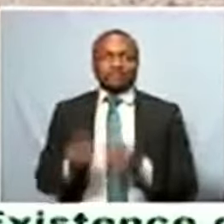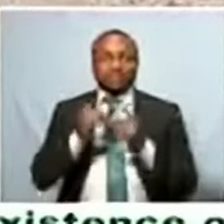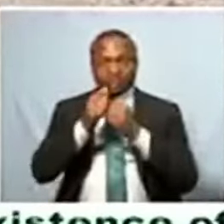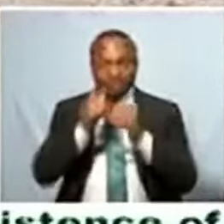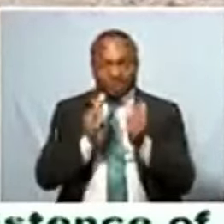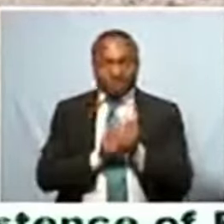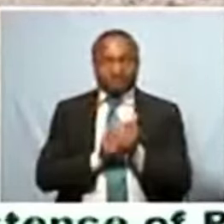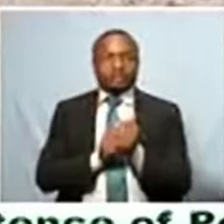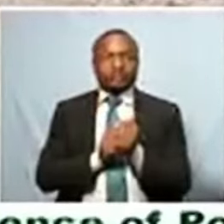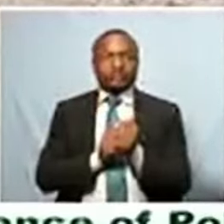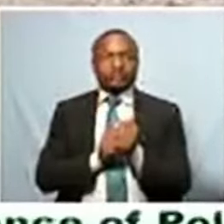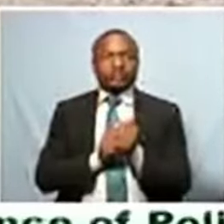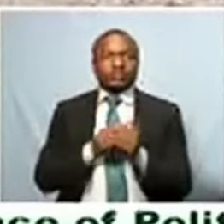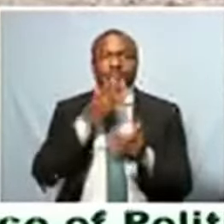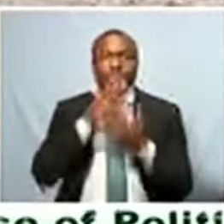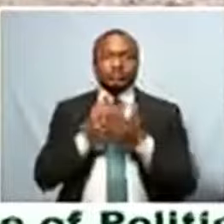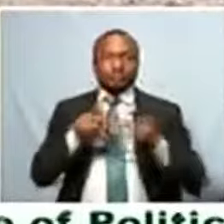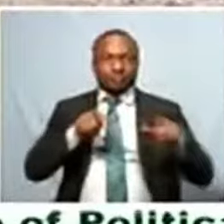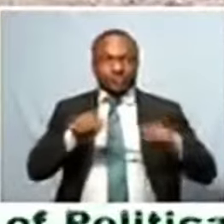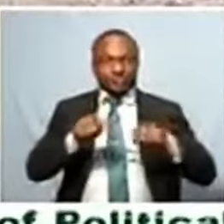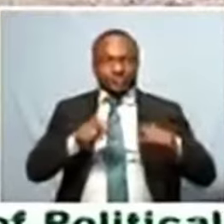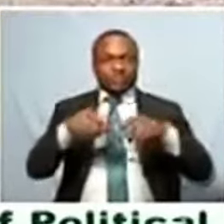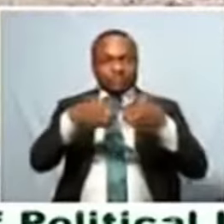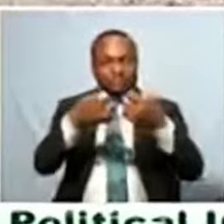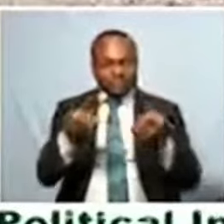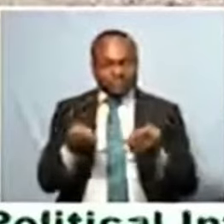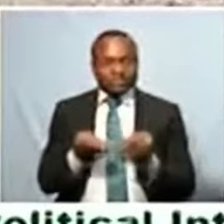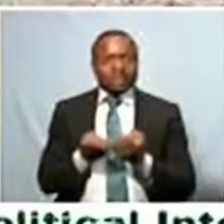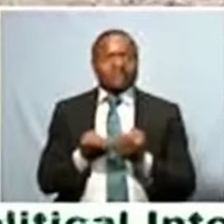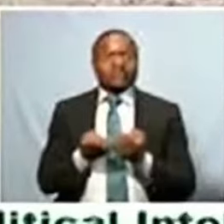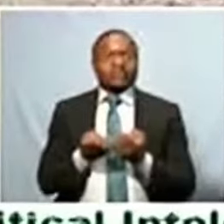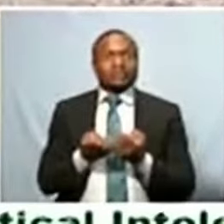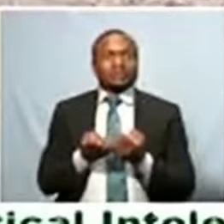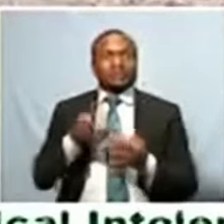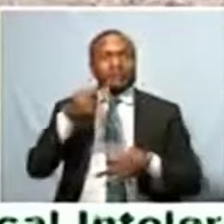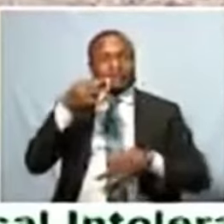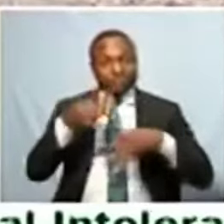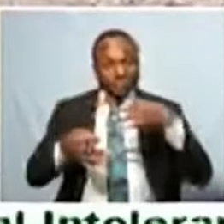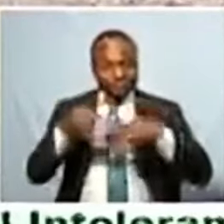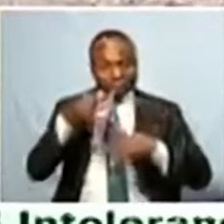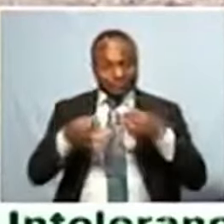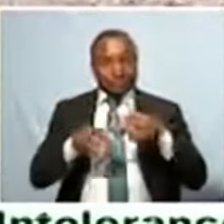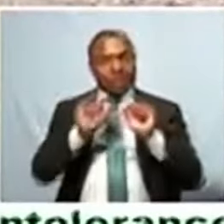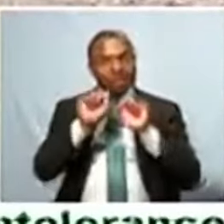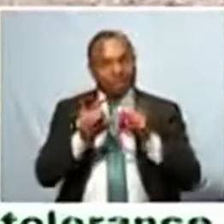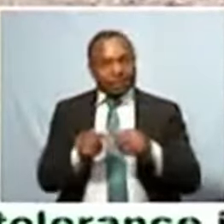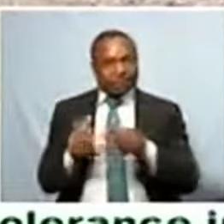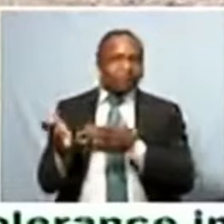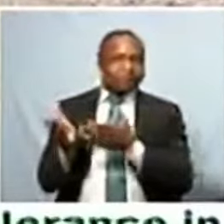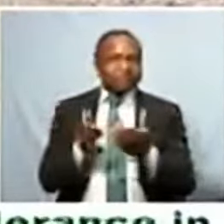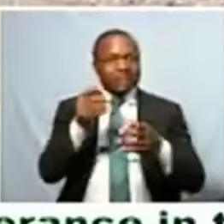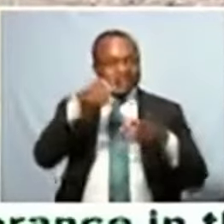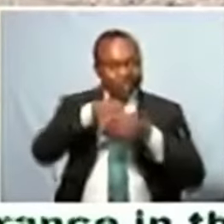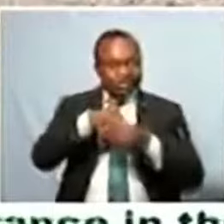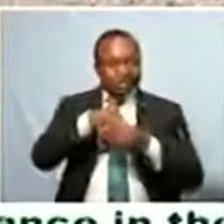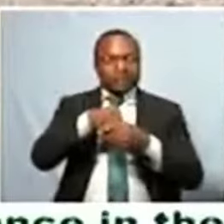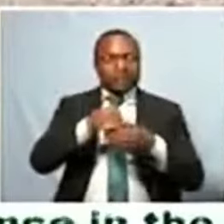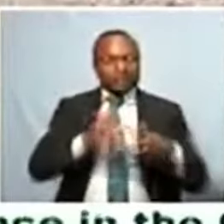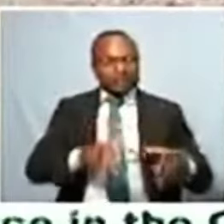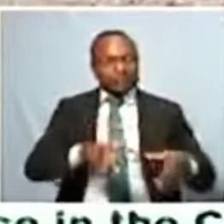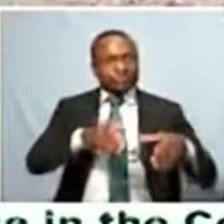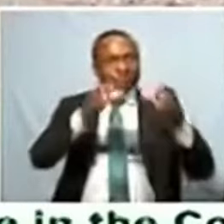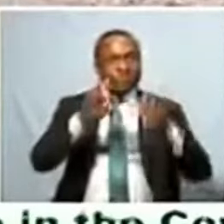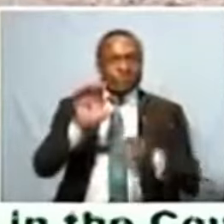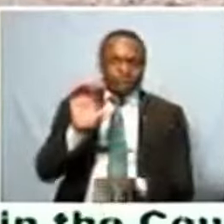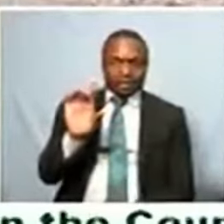about good governance environment. And if we can bring in a pillar from the